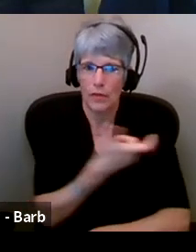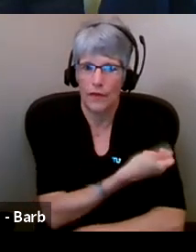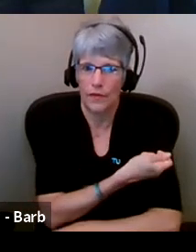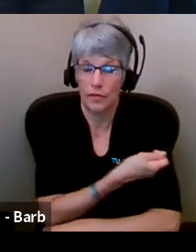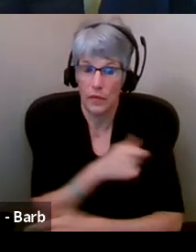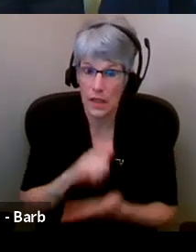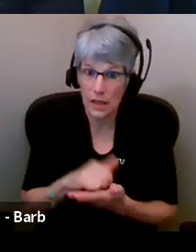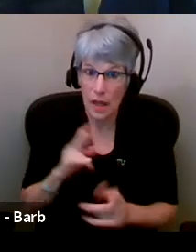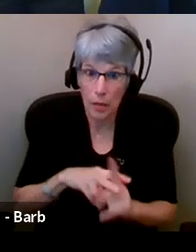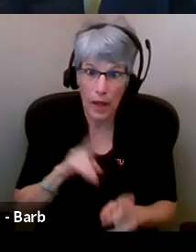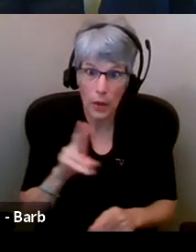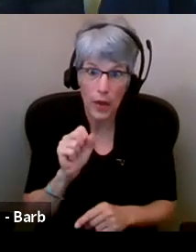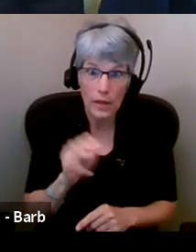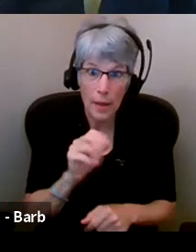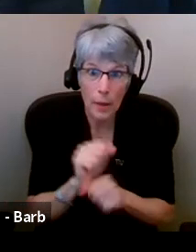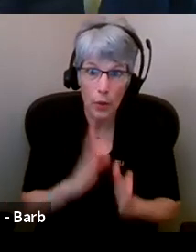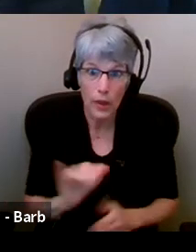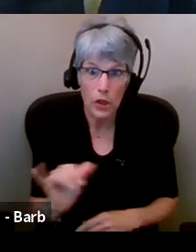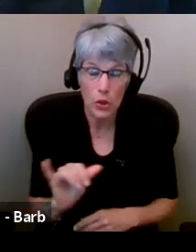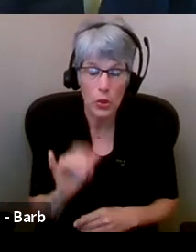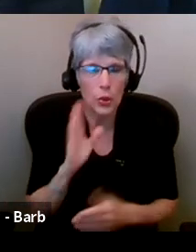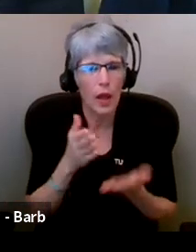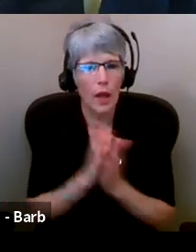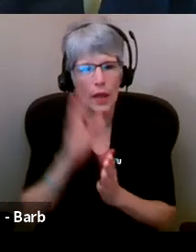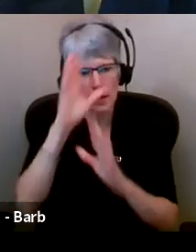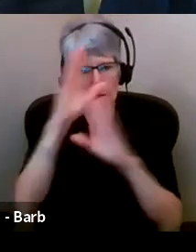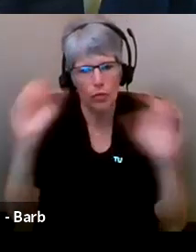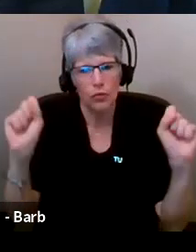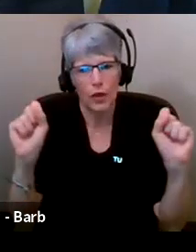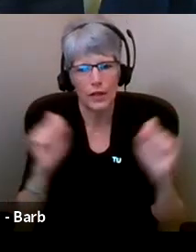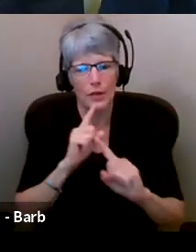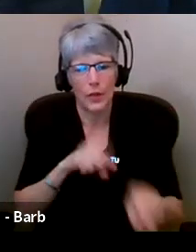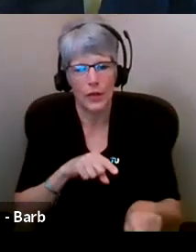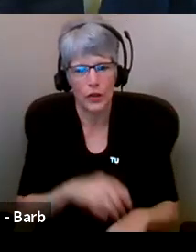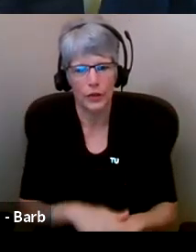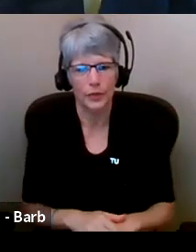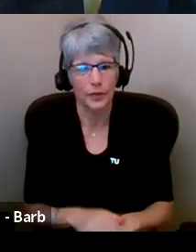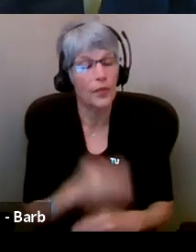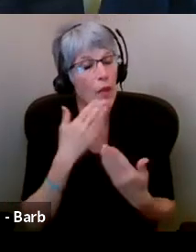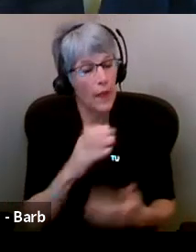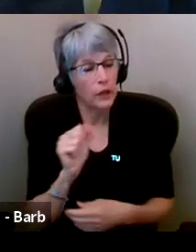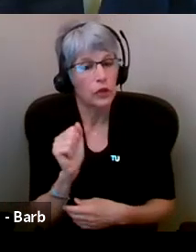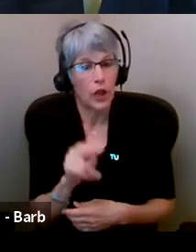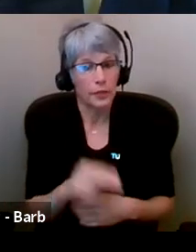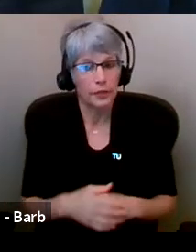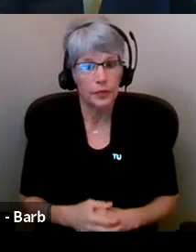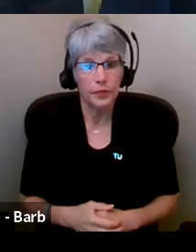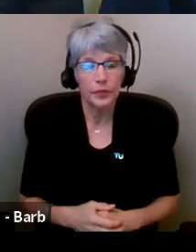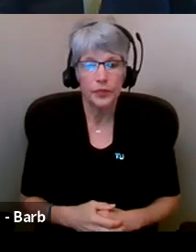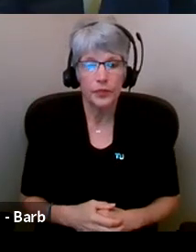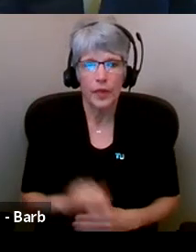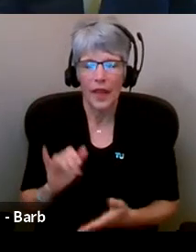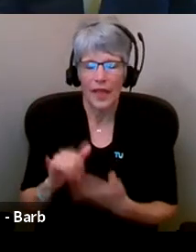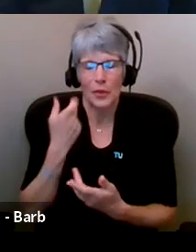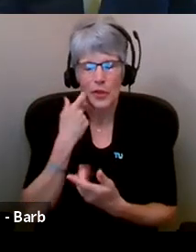apply to USM employees as well? I'll go to President Schatzel to answer that one. Thank you, Sean. This was just